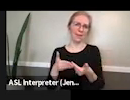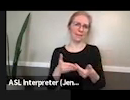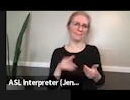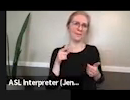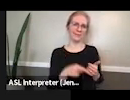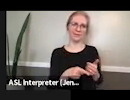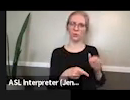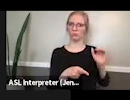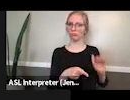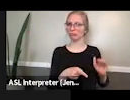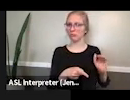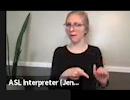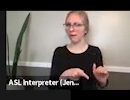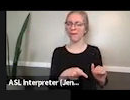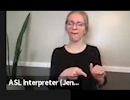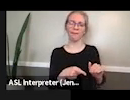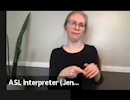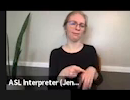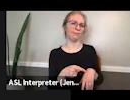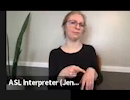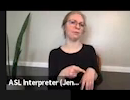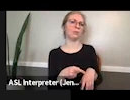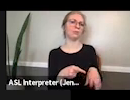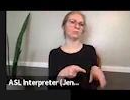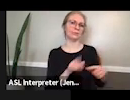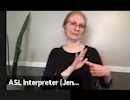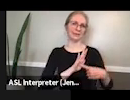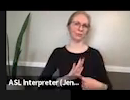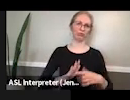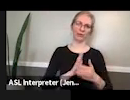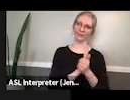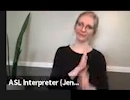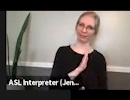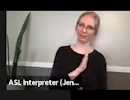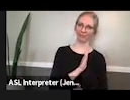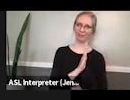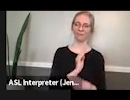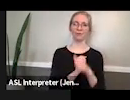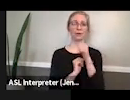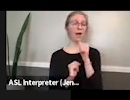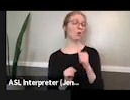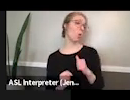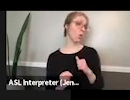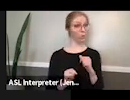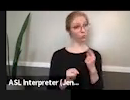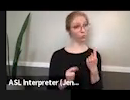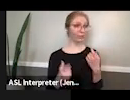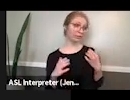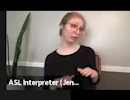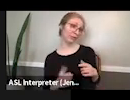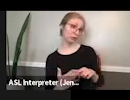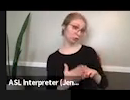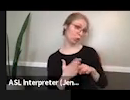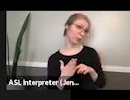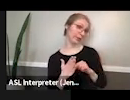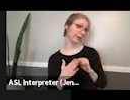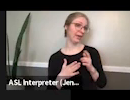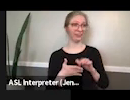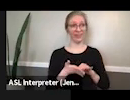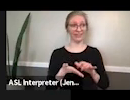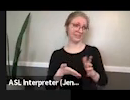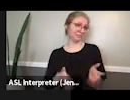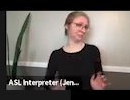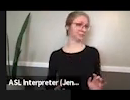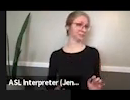that child, that toddler to demonstrate a skill. It's not you get one chance to show me if you can put these things together or